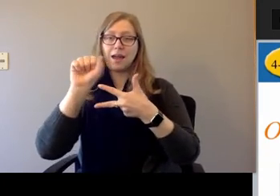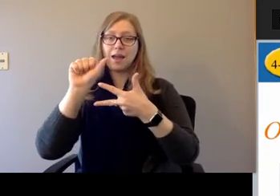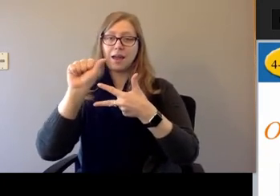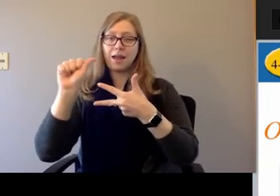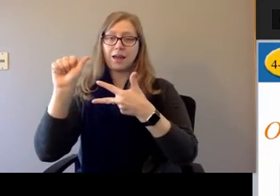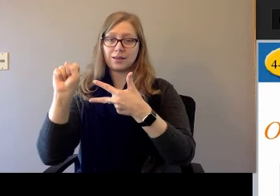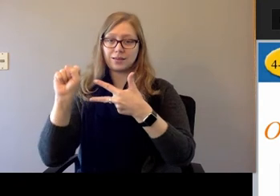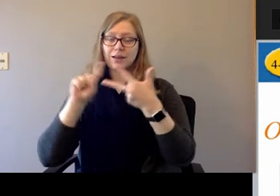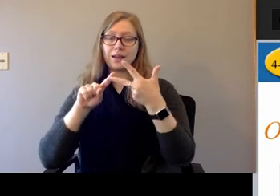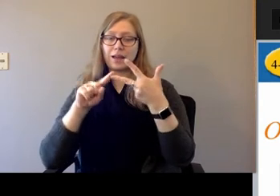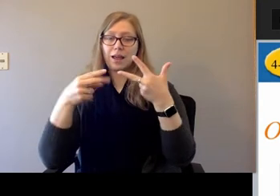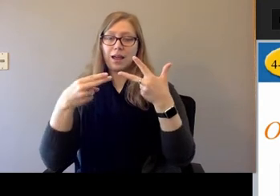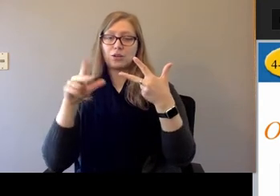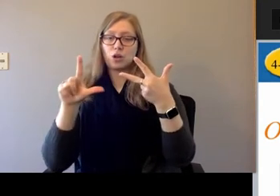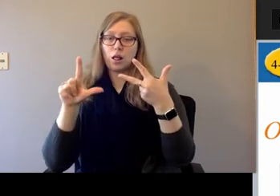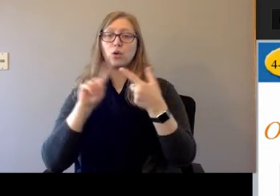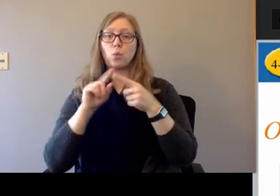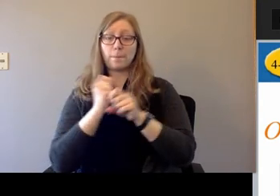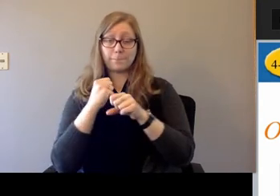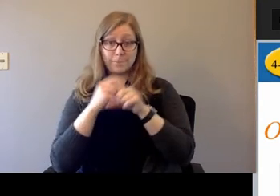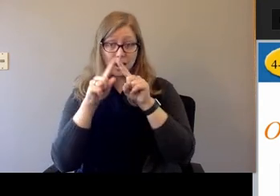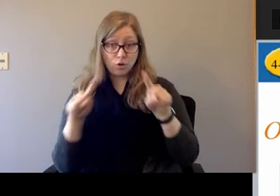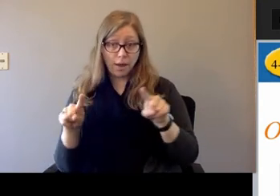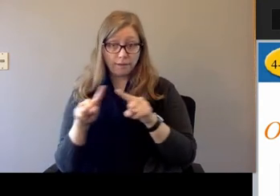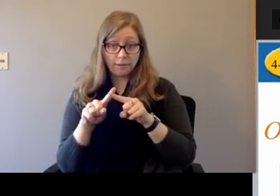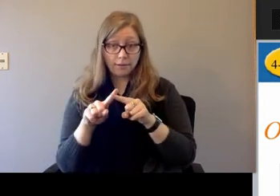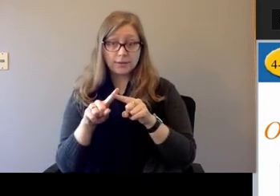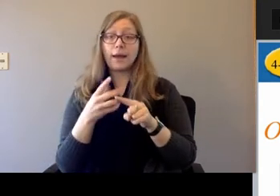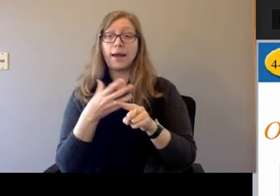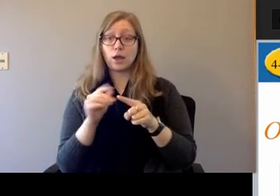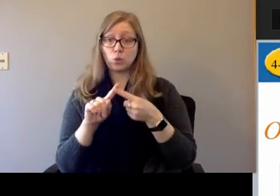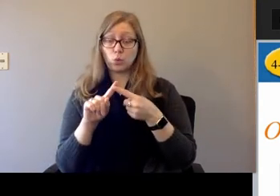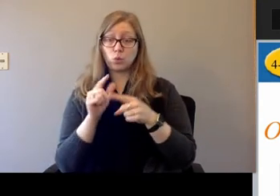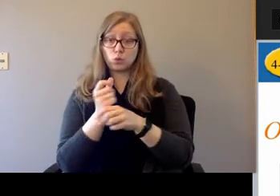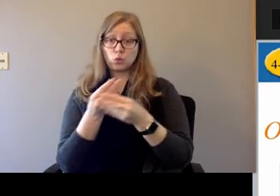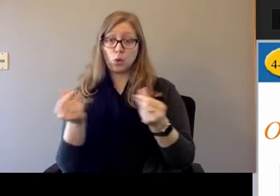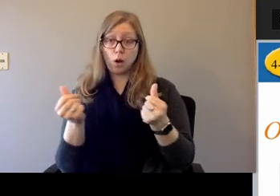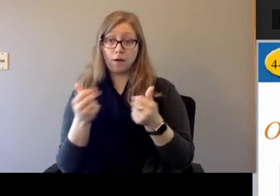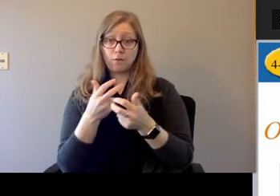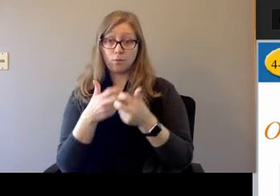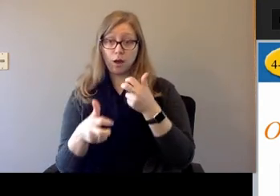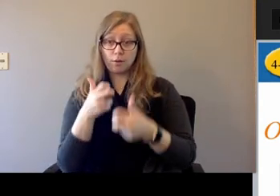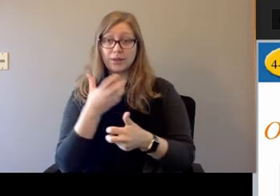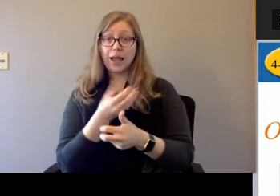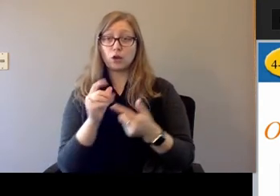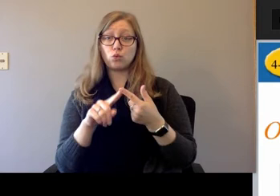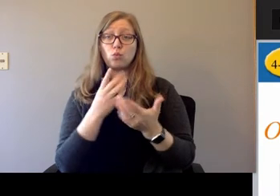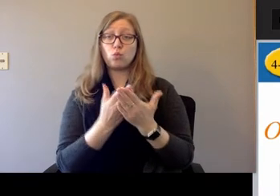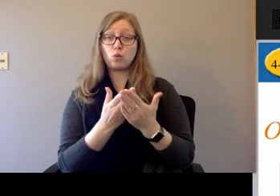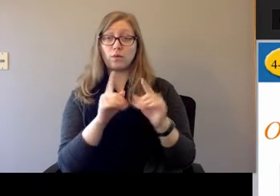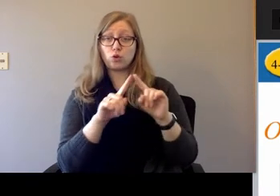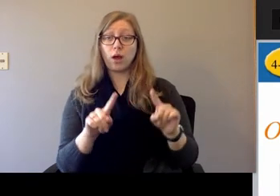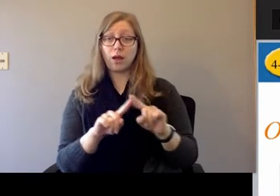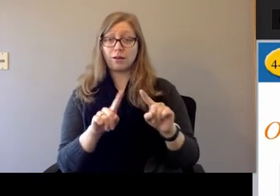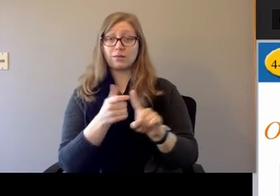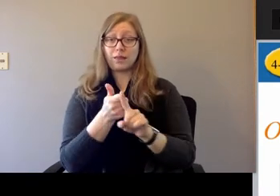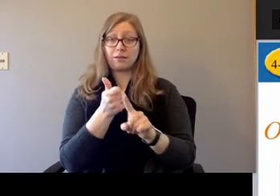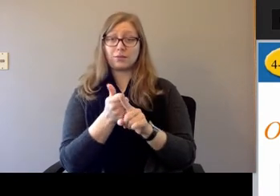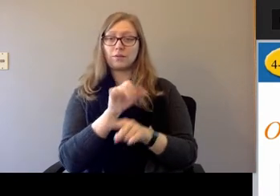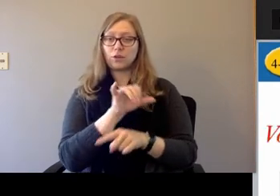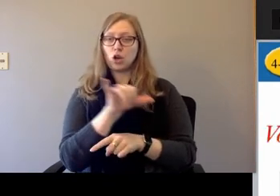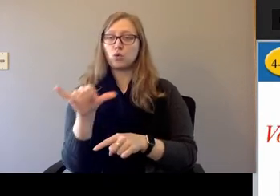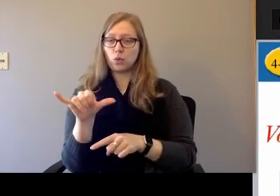to construct triangles and solve problems, and also to prove triangles are congruent by using those